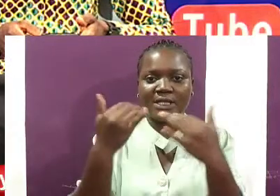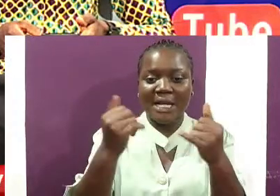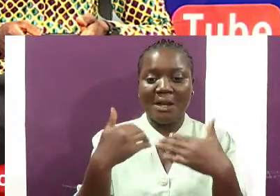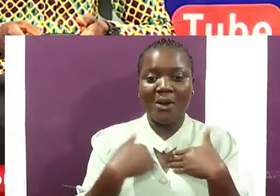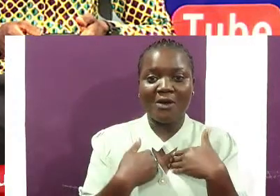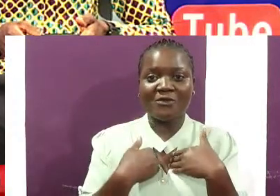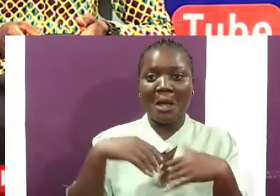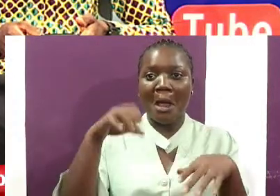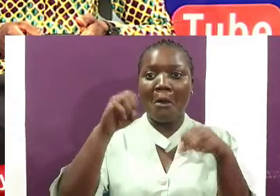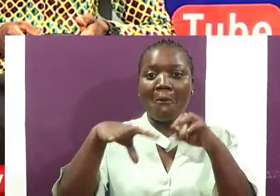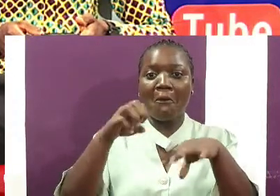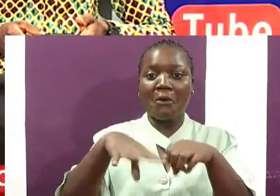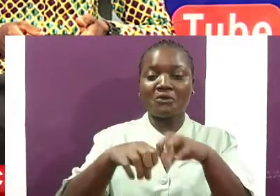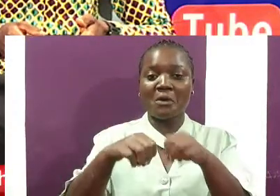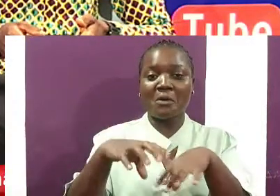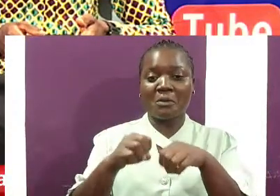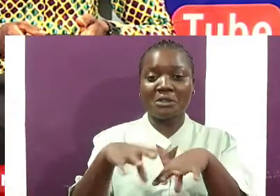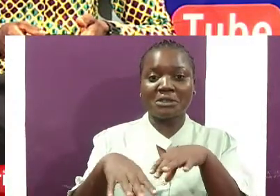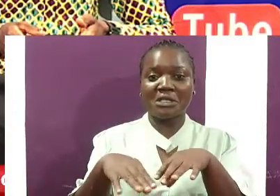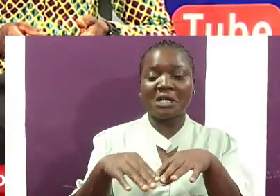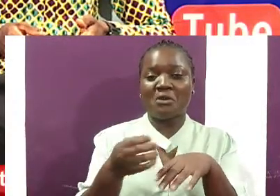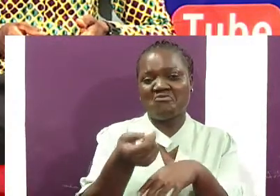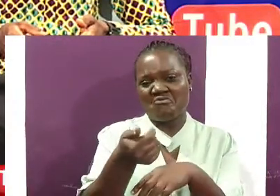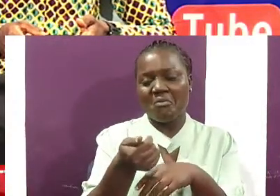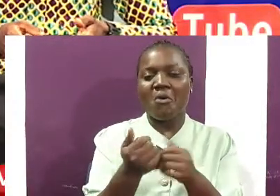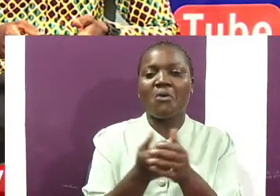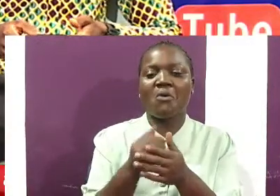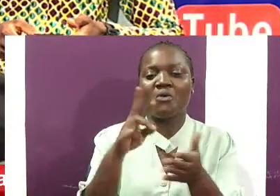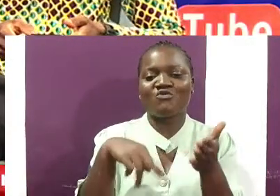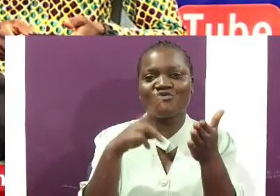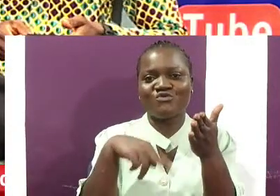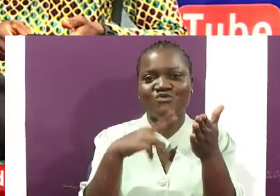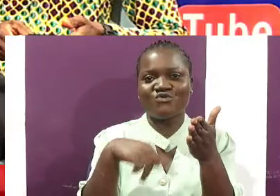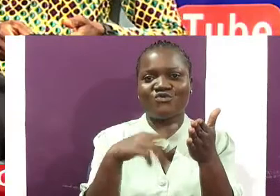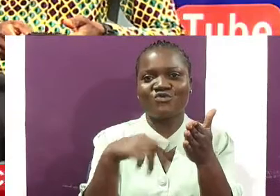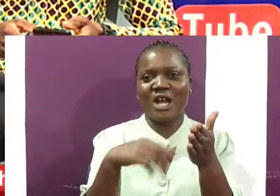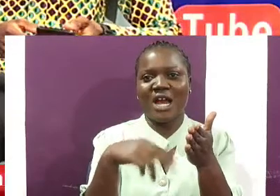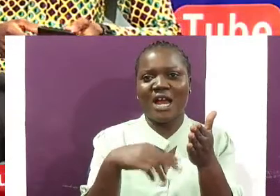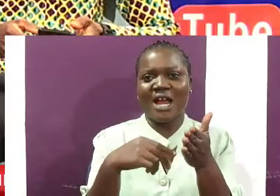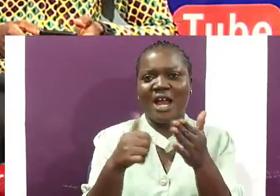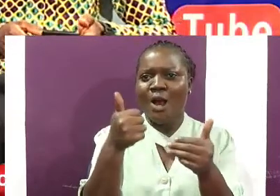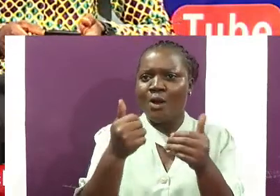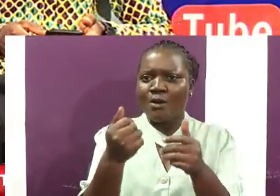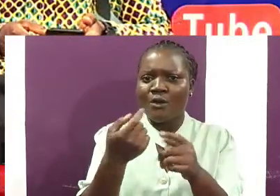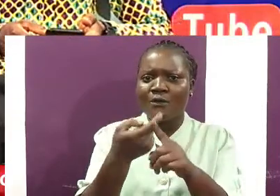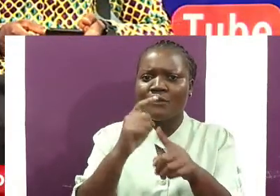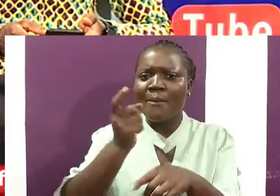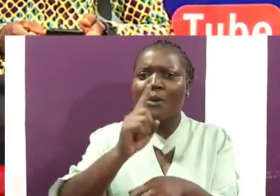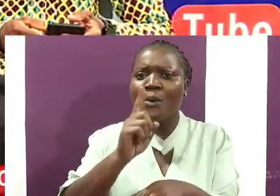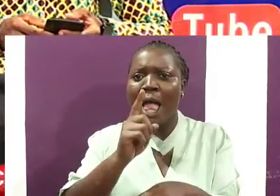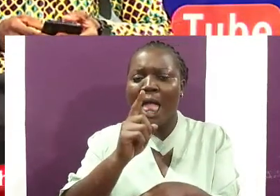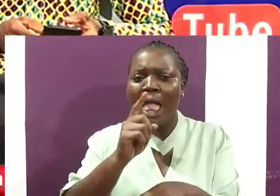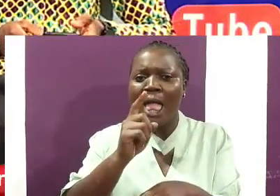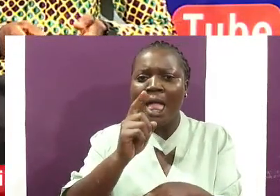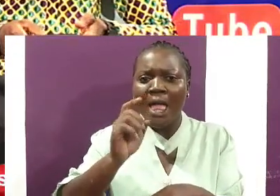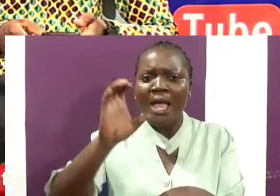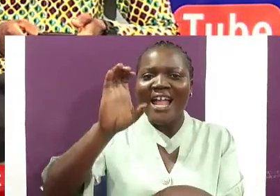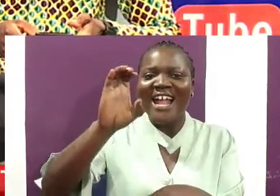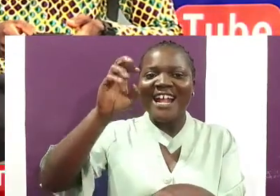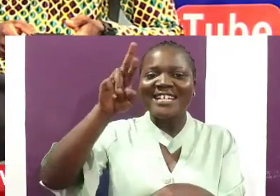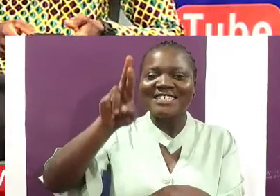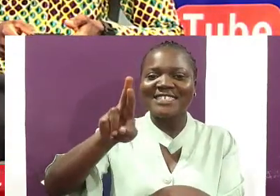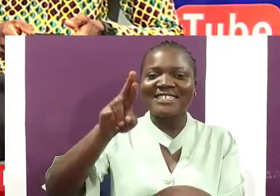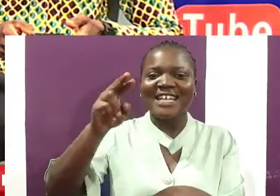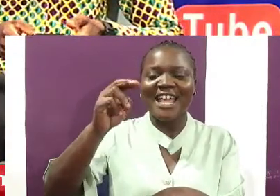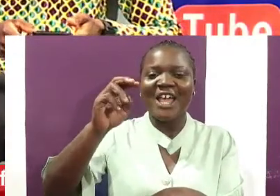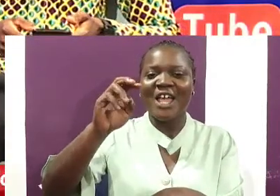think Eric Agabus. Wait for him for chariot and I said. We are chariot TV. Okay. Church of Christ TV. Okay. Was